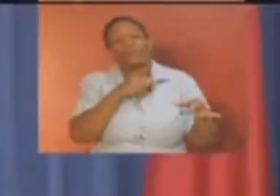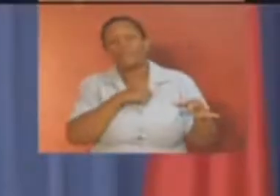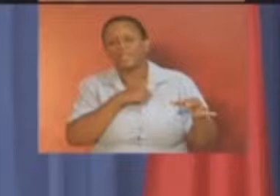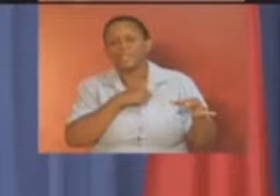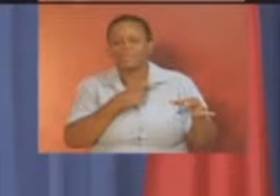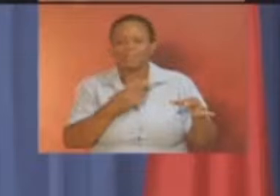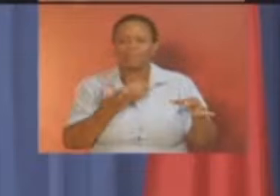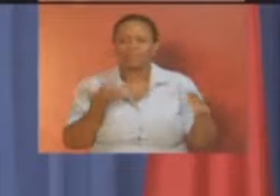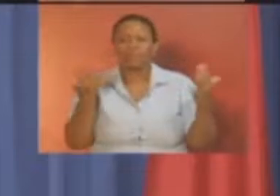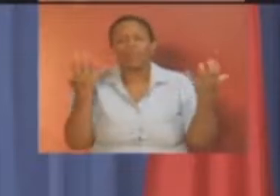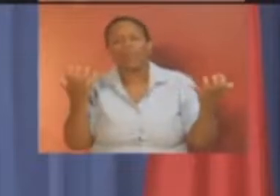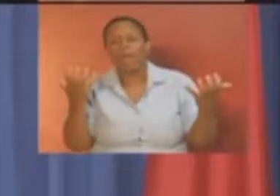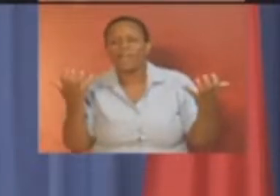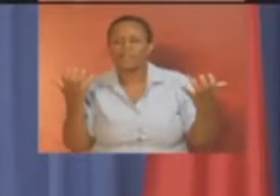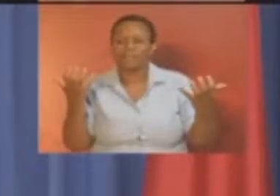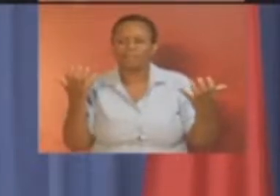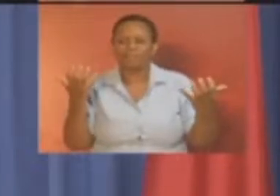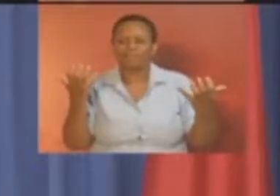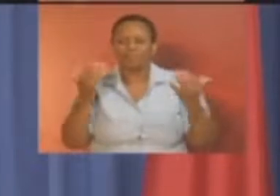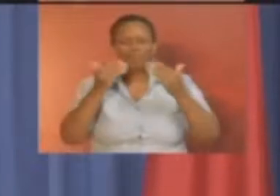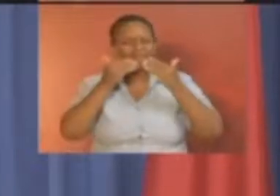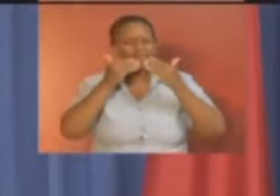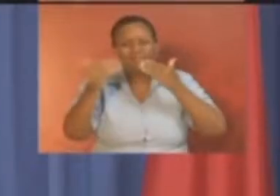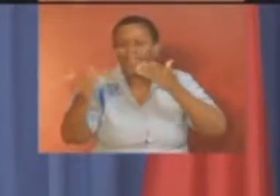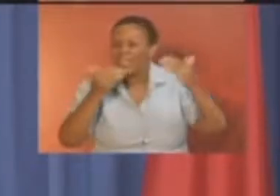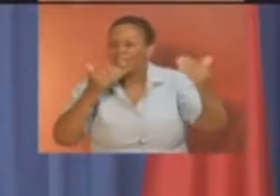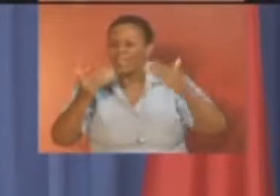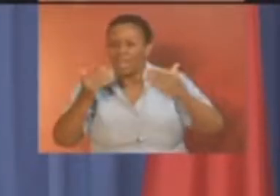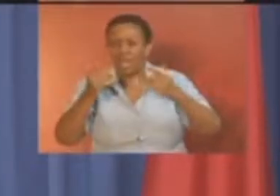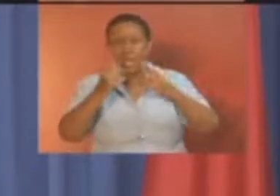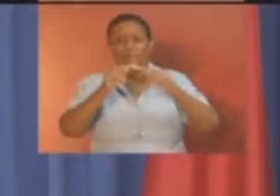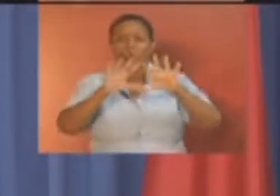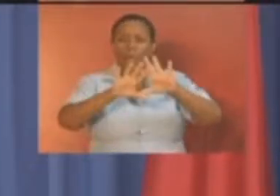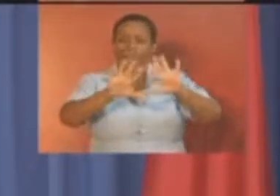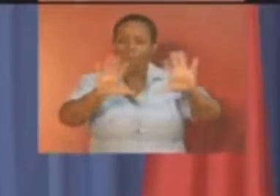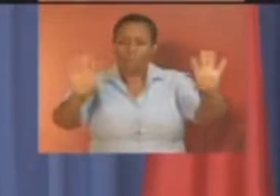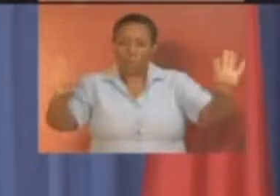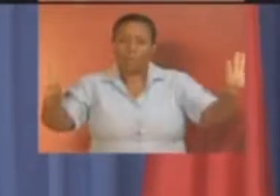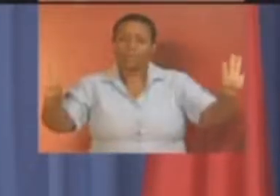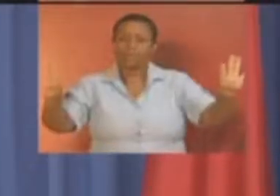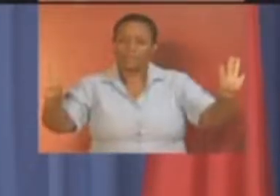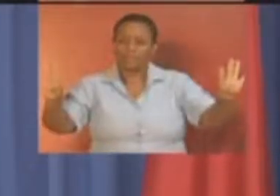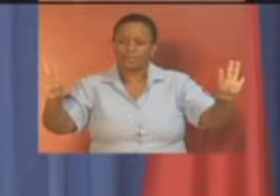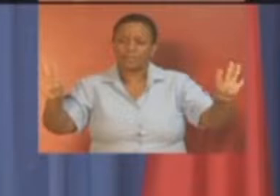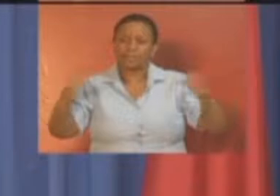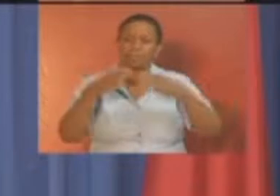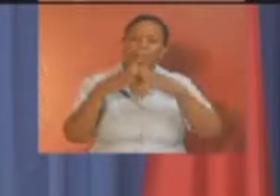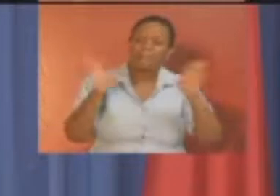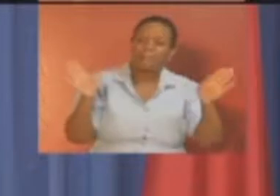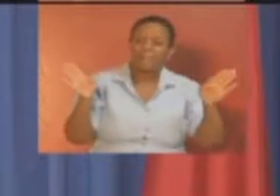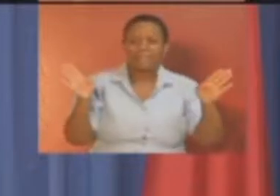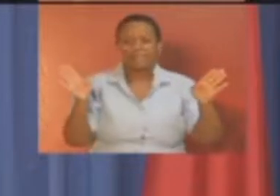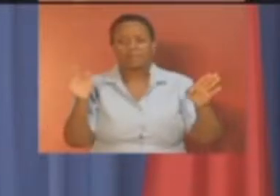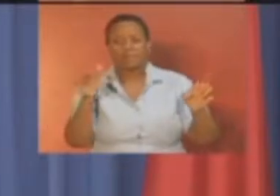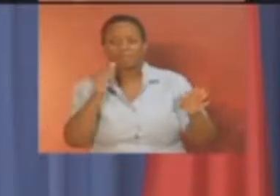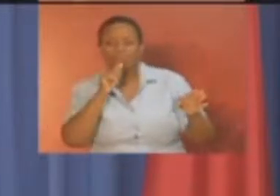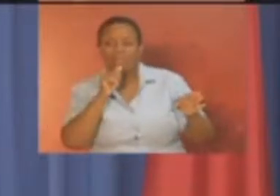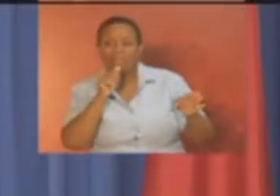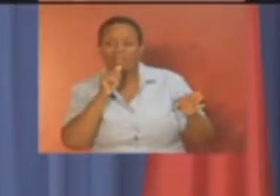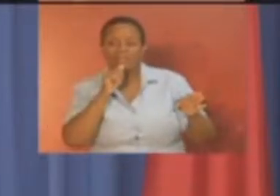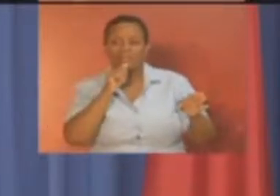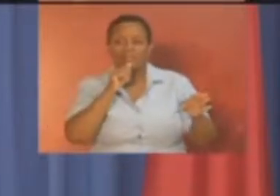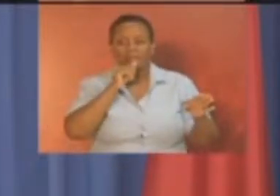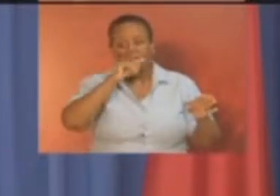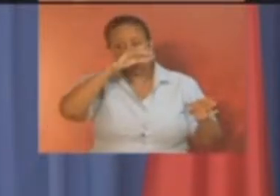every frontline worker from the public and private sector who has worked tirelessly and